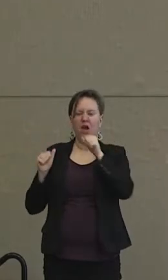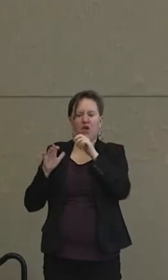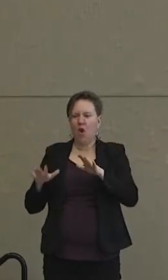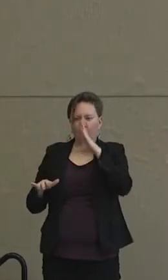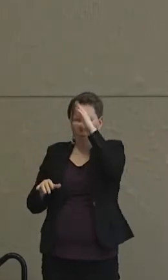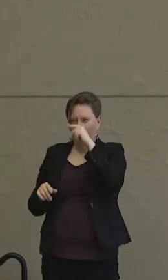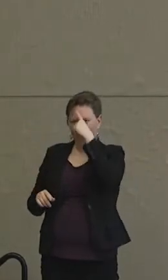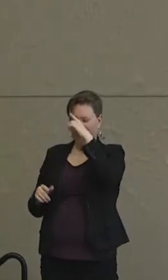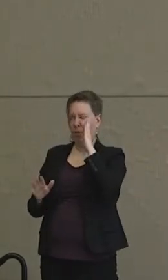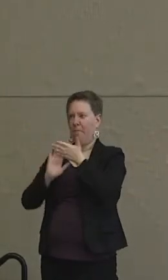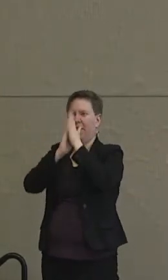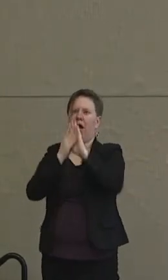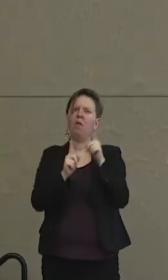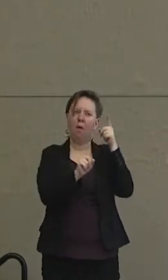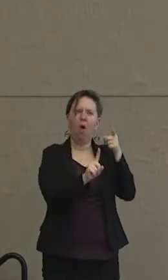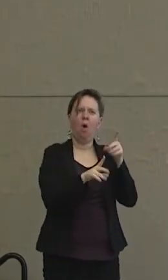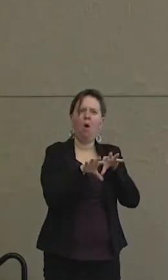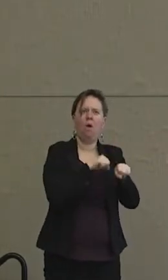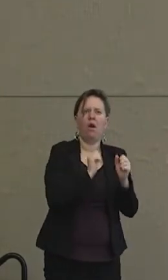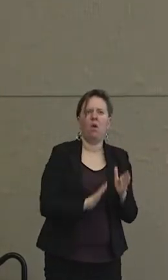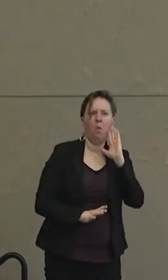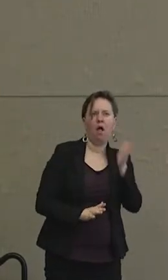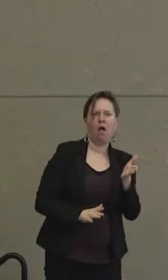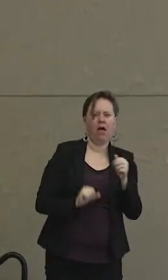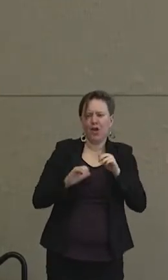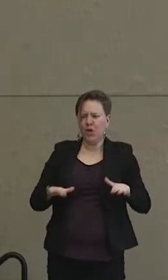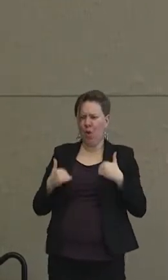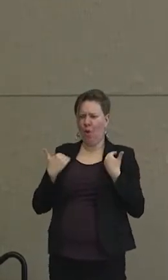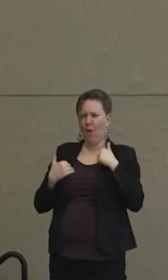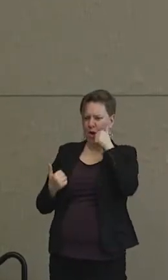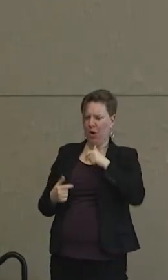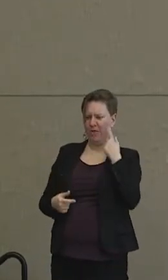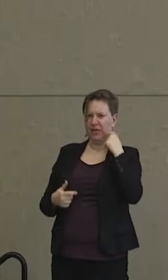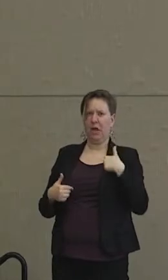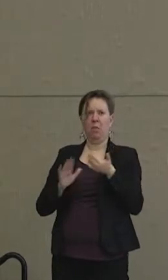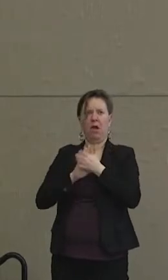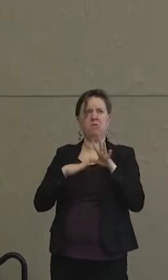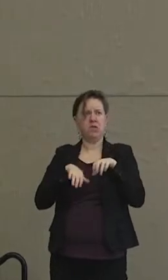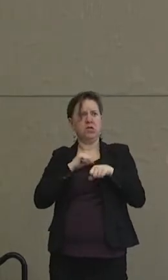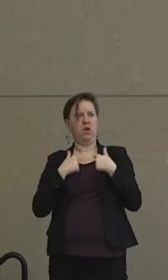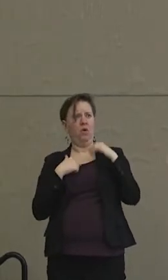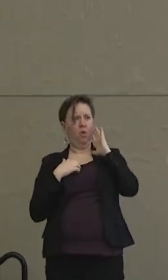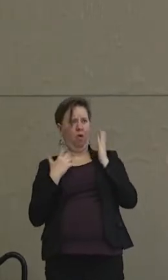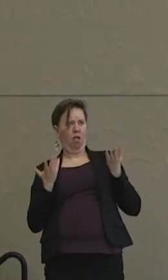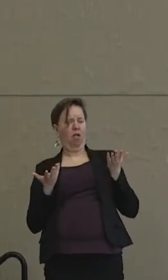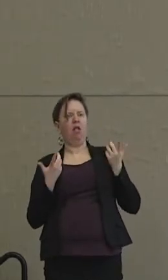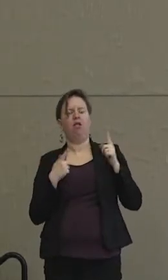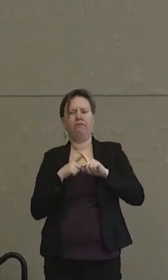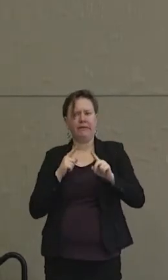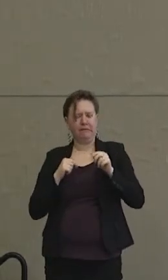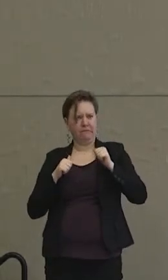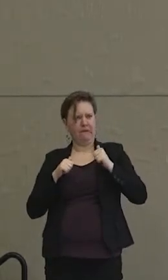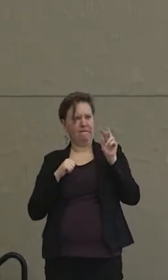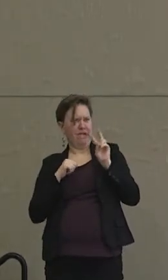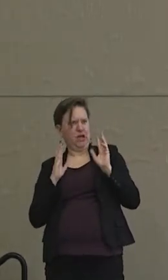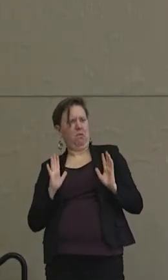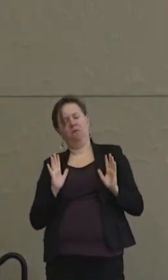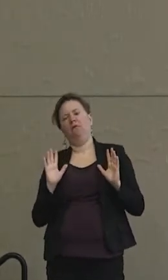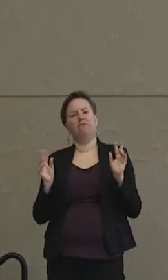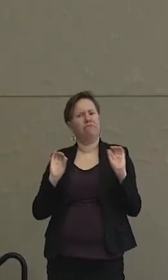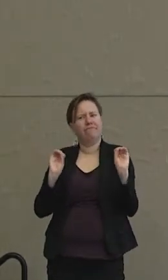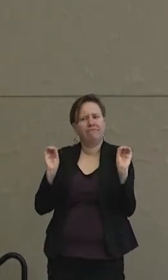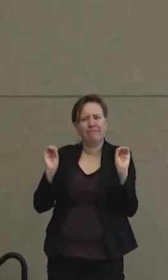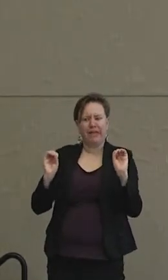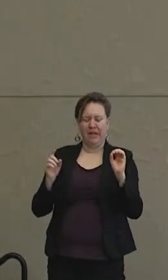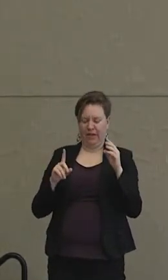perpetrate sexual assault. No young girl ever thinks she's going to be a victim of sexual assault. And that's why the